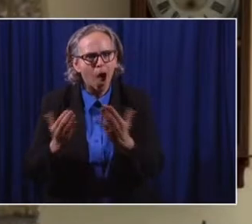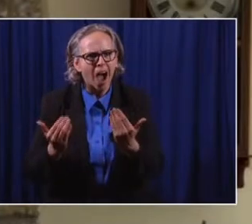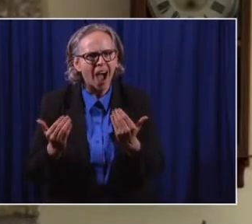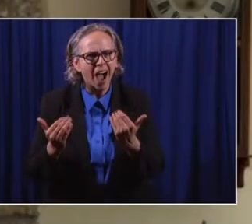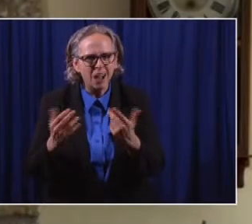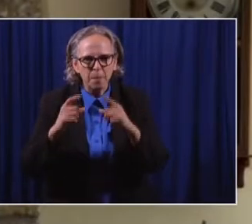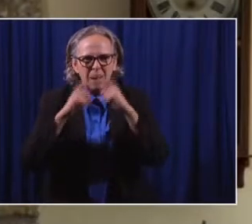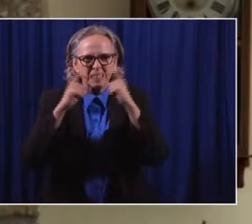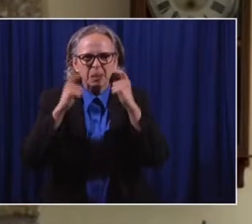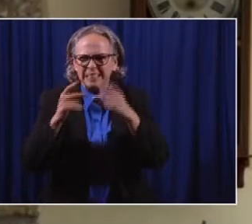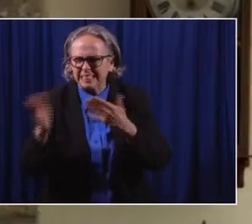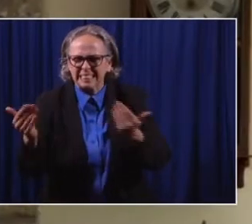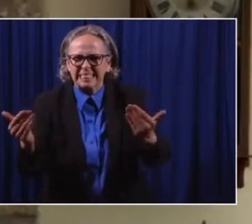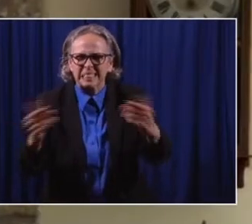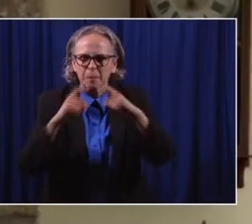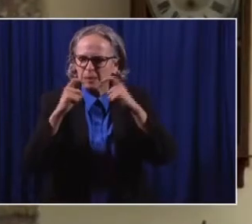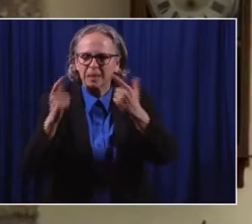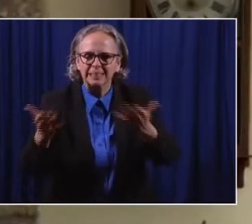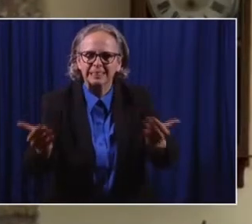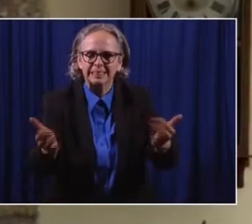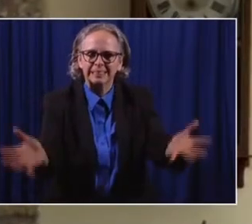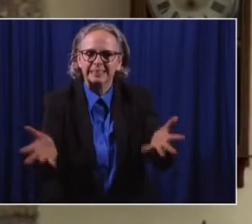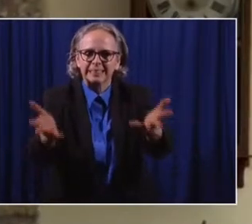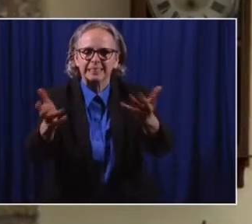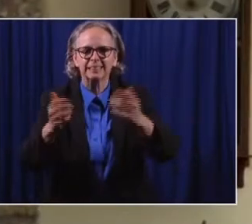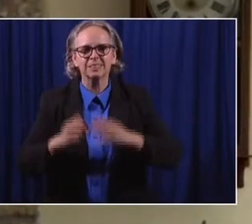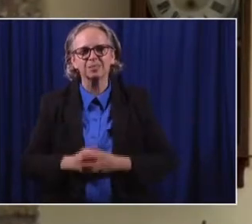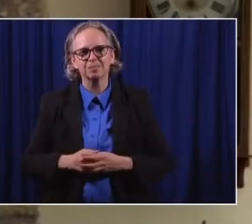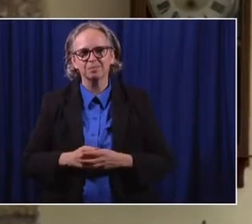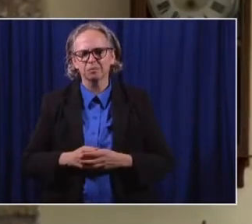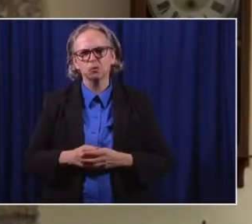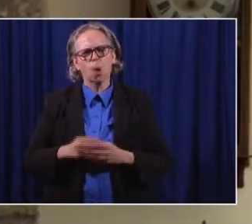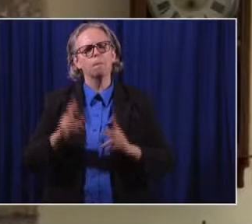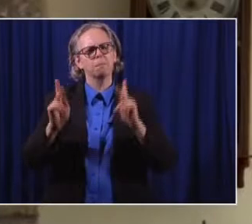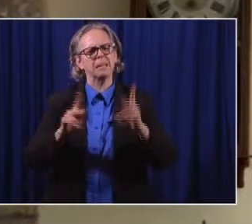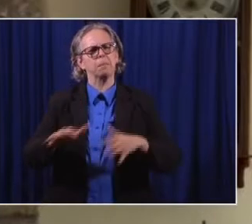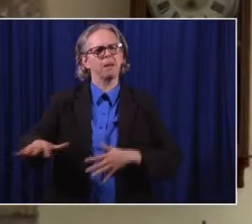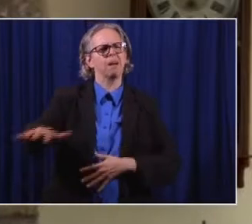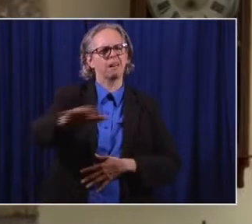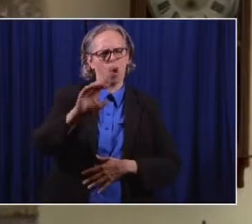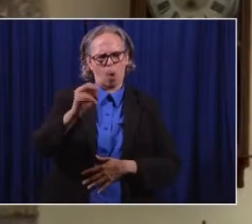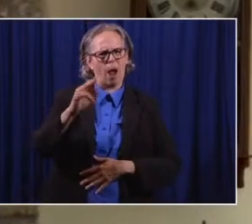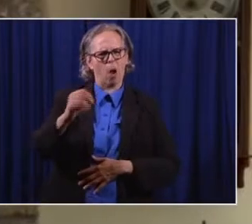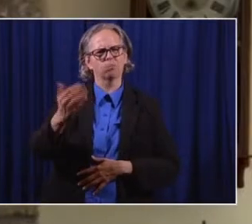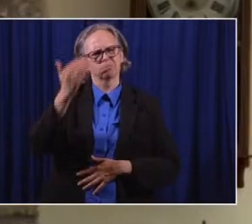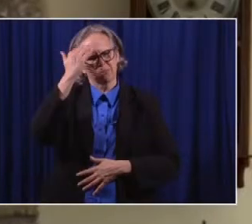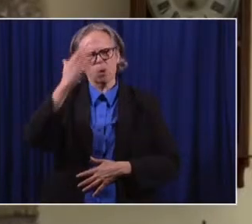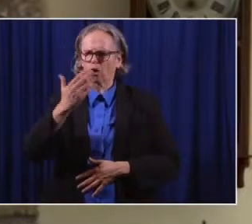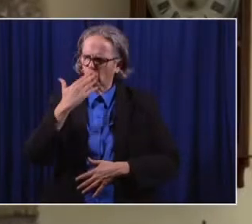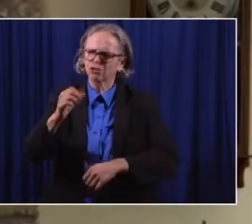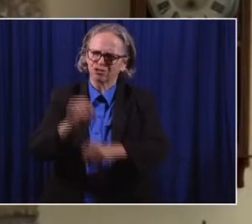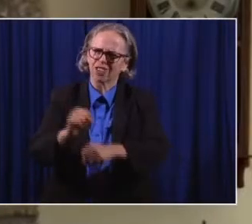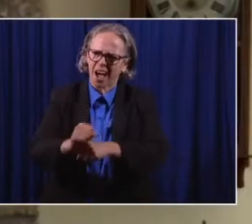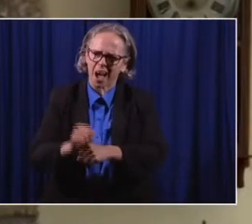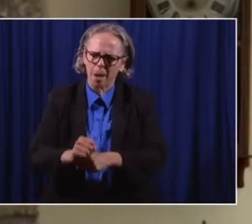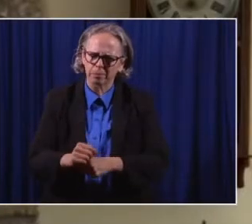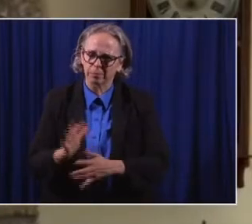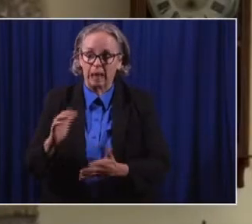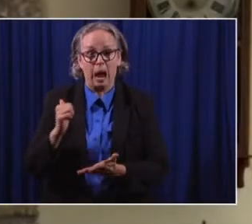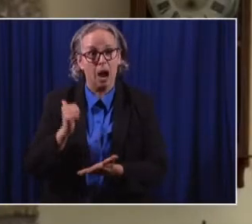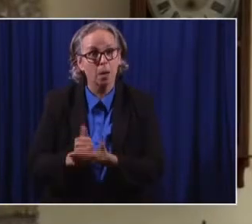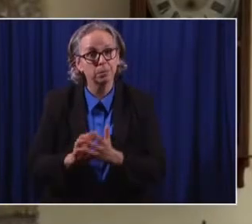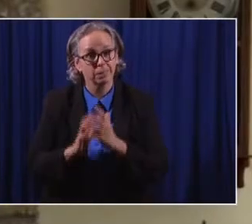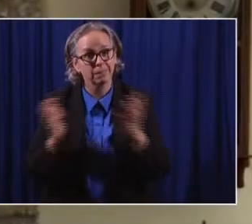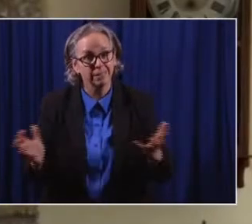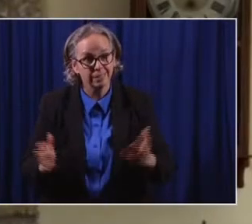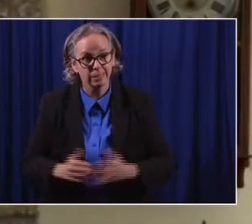look, Ohioans, I think by and large are doing very, very well. And that's made a difference. I mean, this positivity would not be